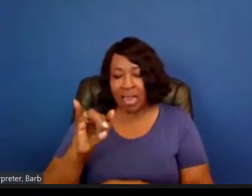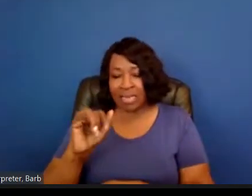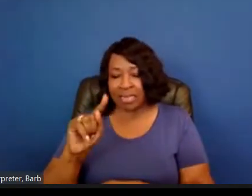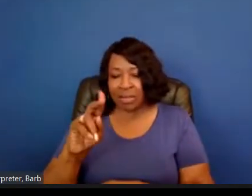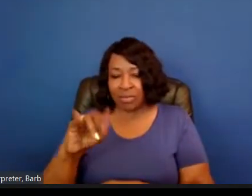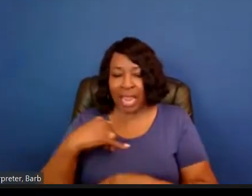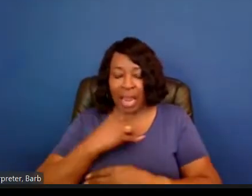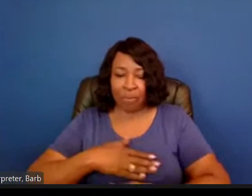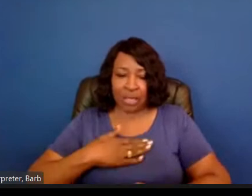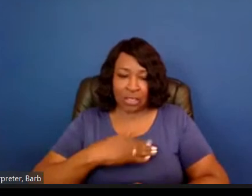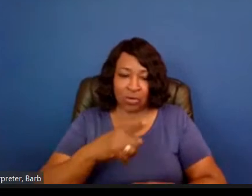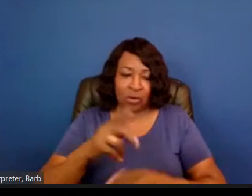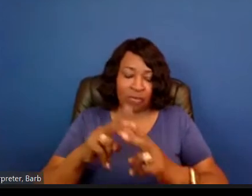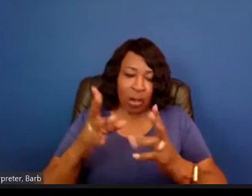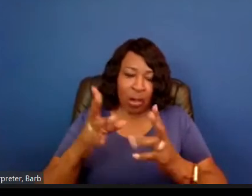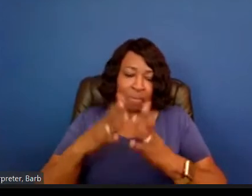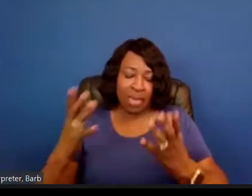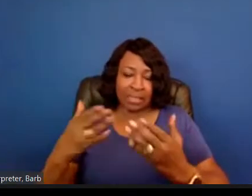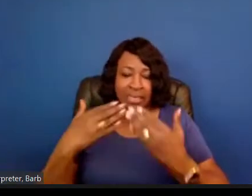Thank you. All